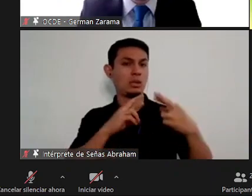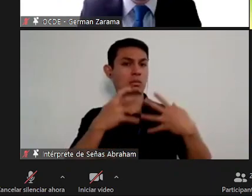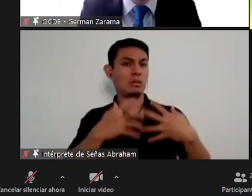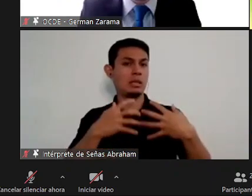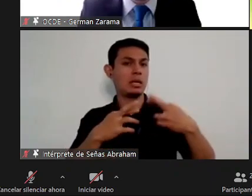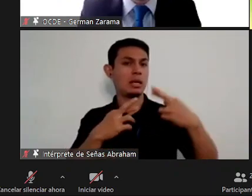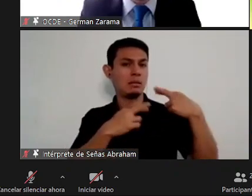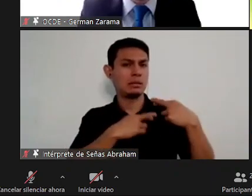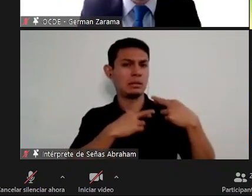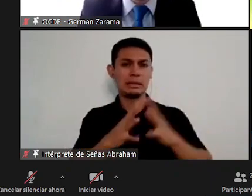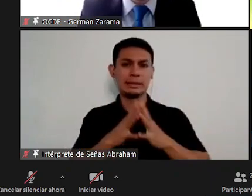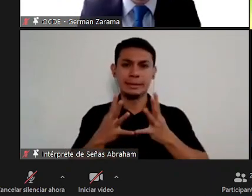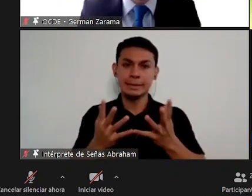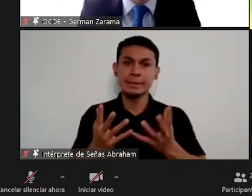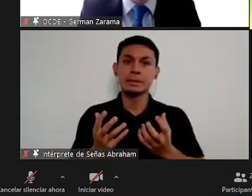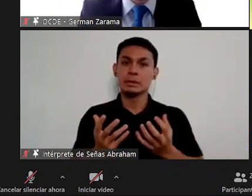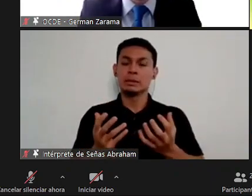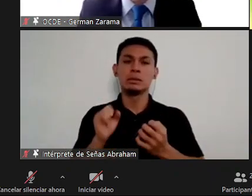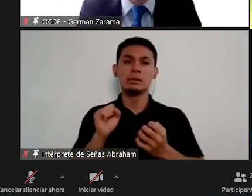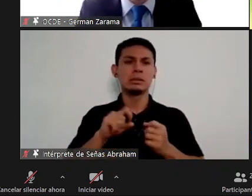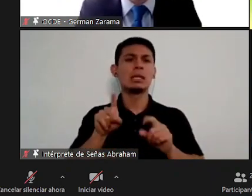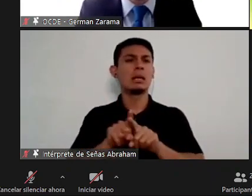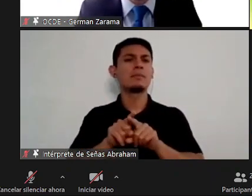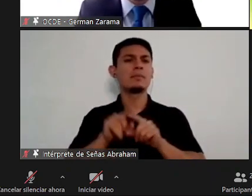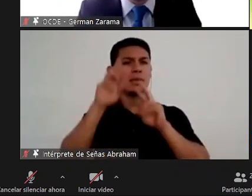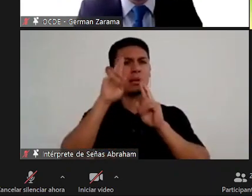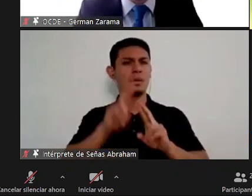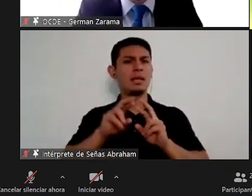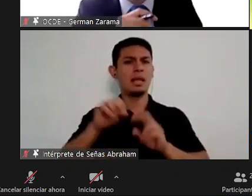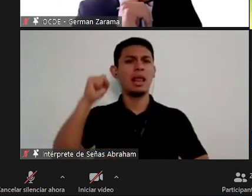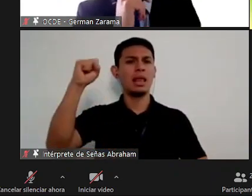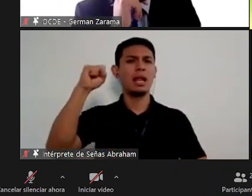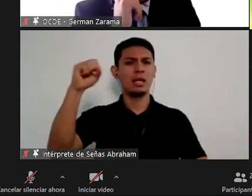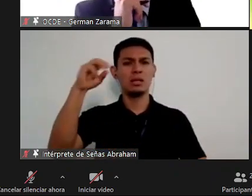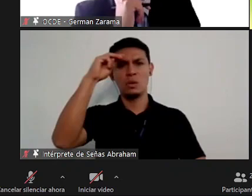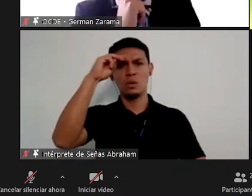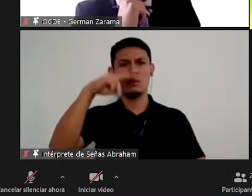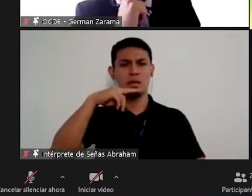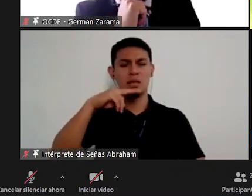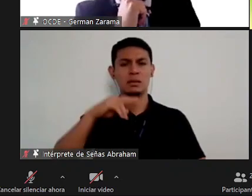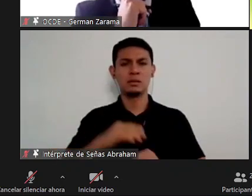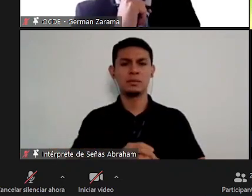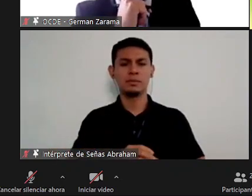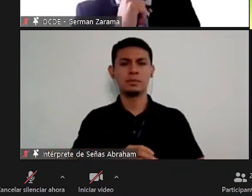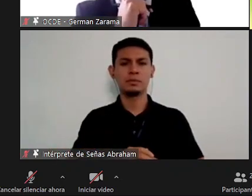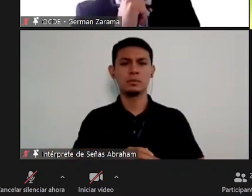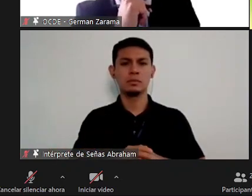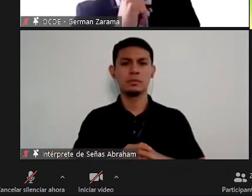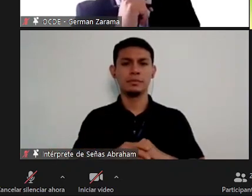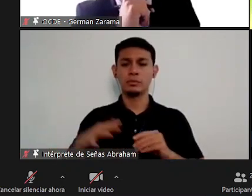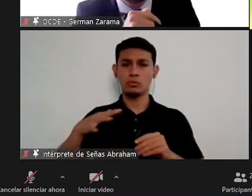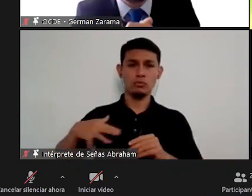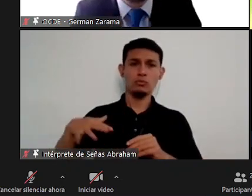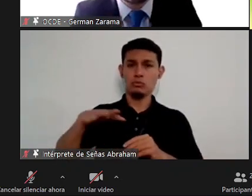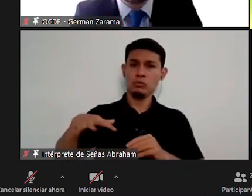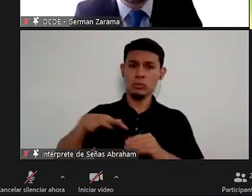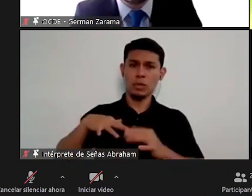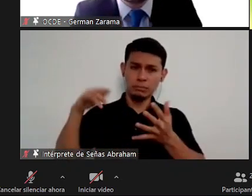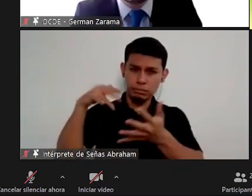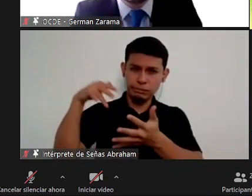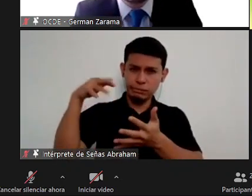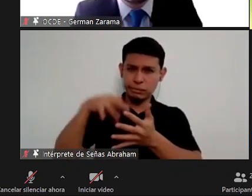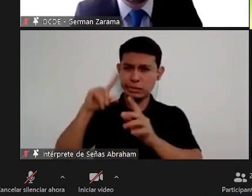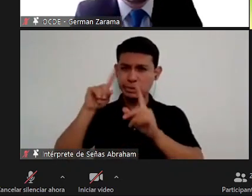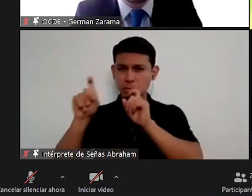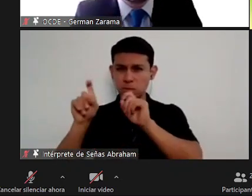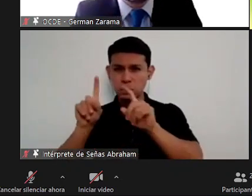to the responsible business conduct that we so craven that also respects human rights and the framework of our mandate of